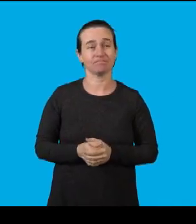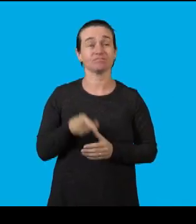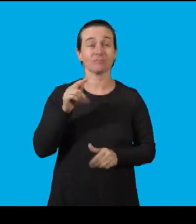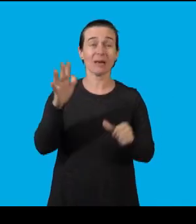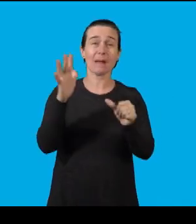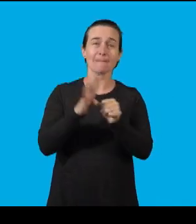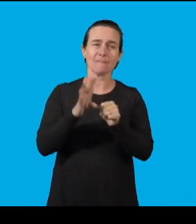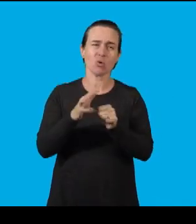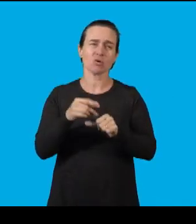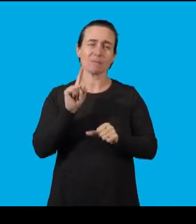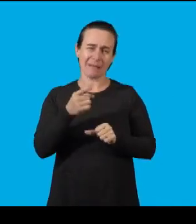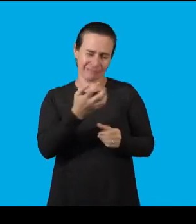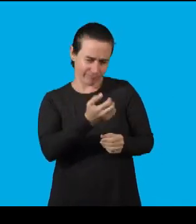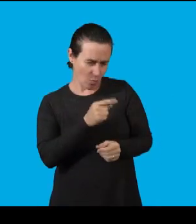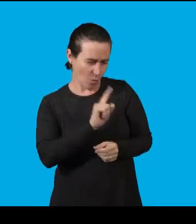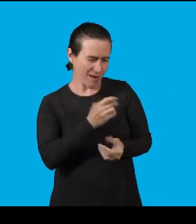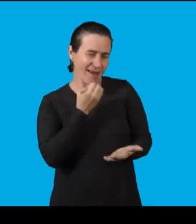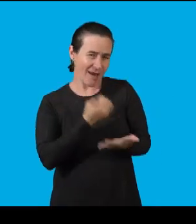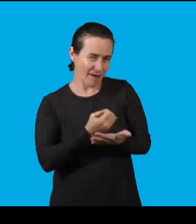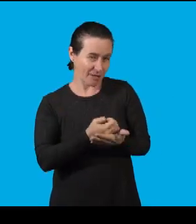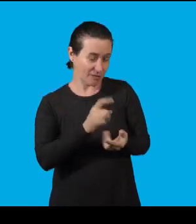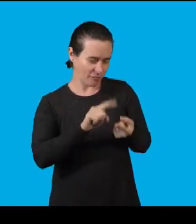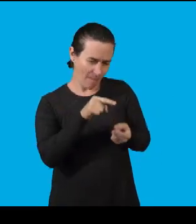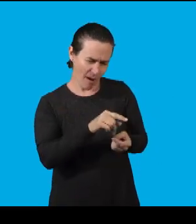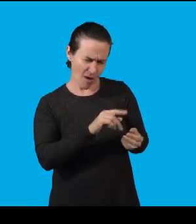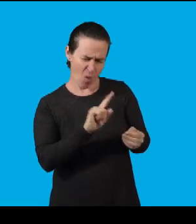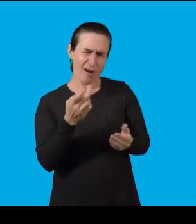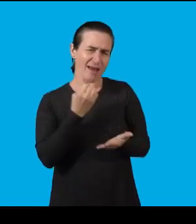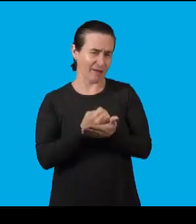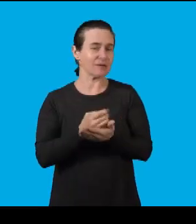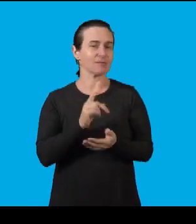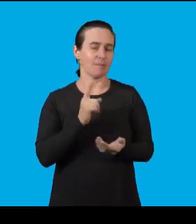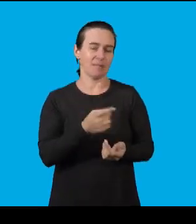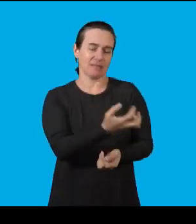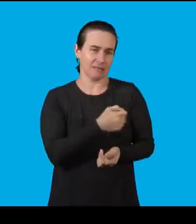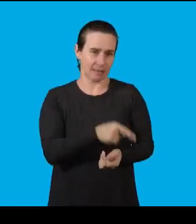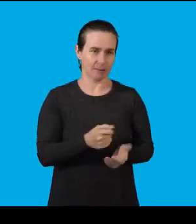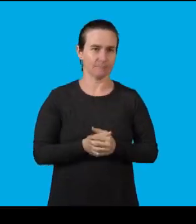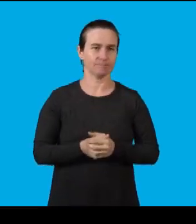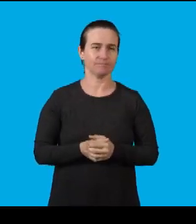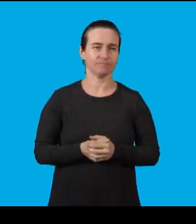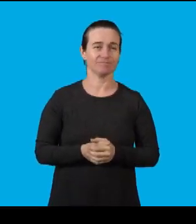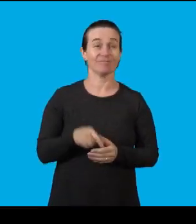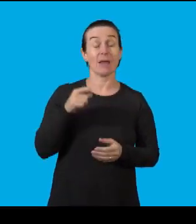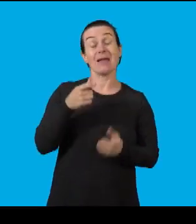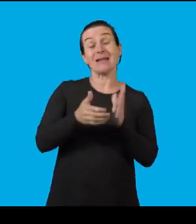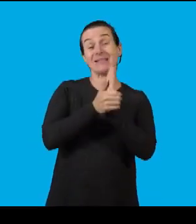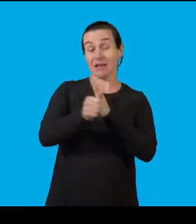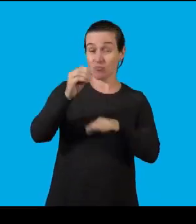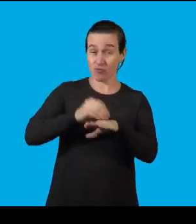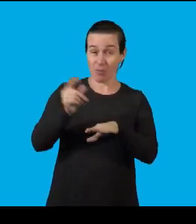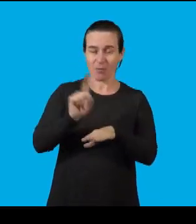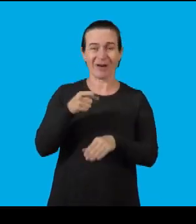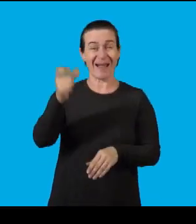extracting relevant information and evidence from the sources. Now the problem here is comprehension of sources